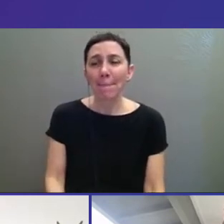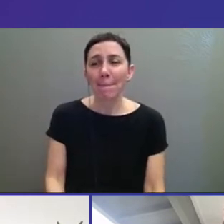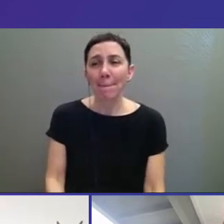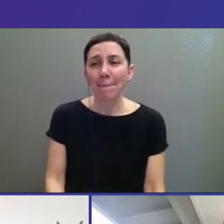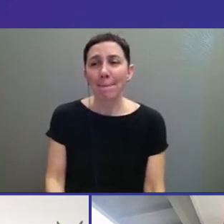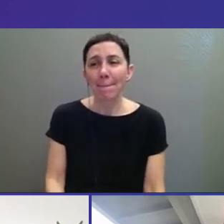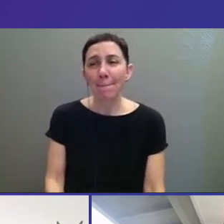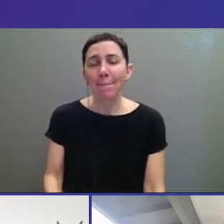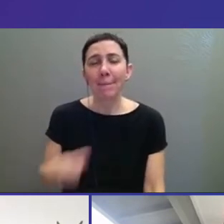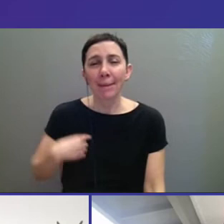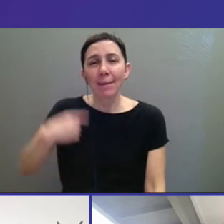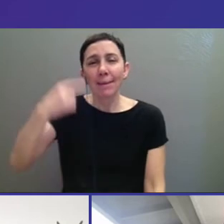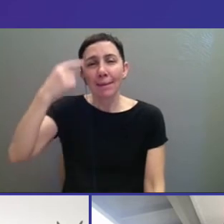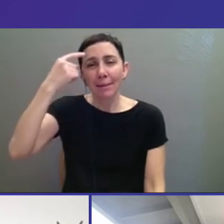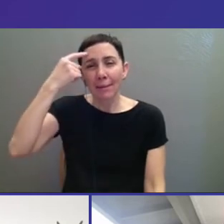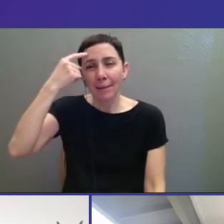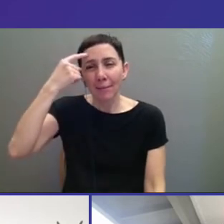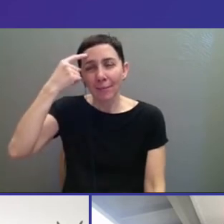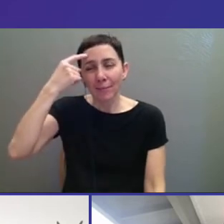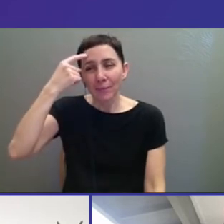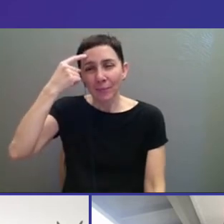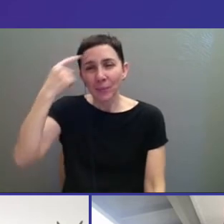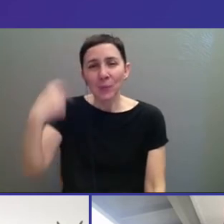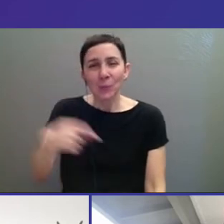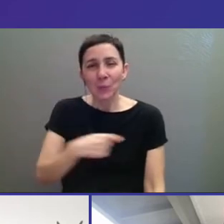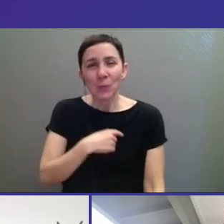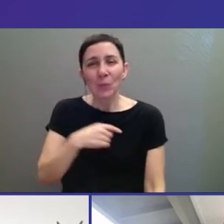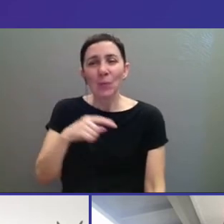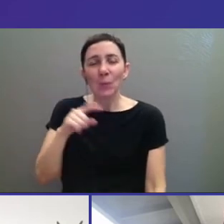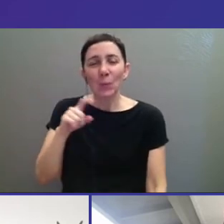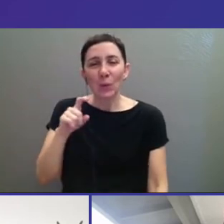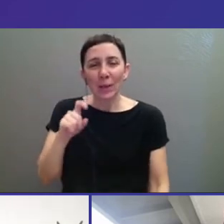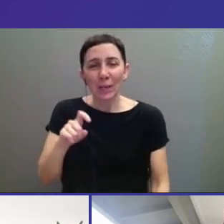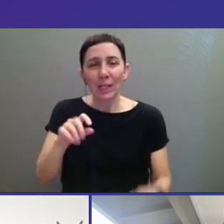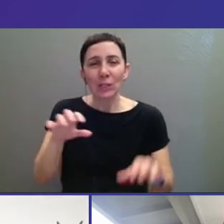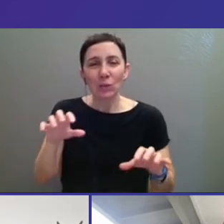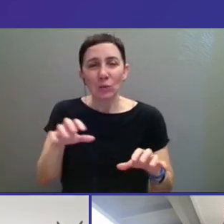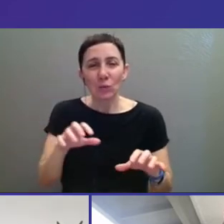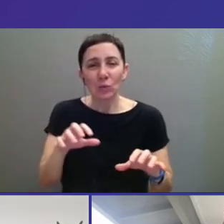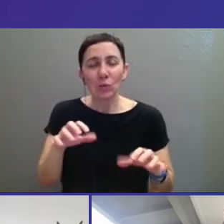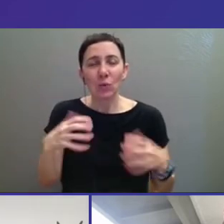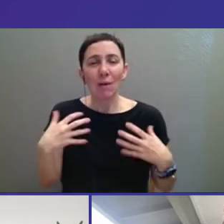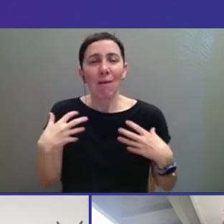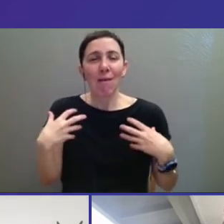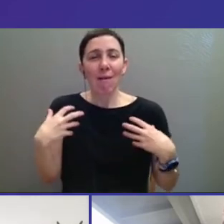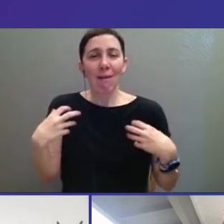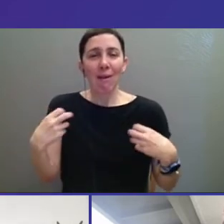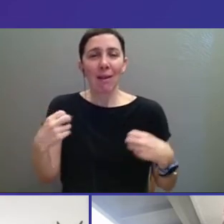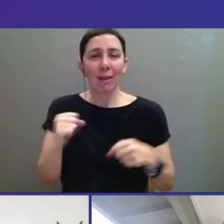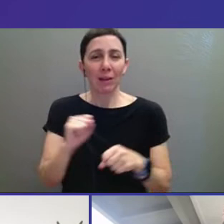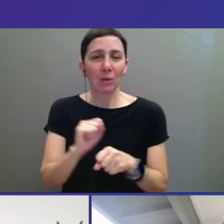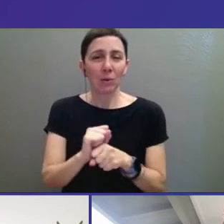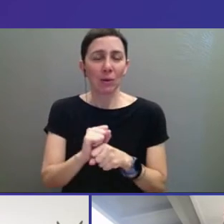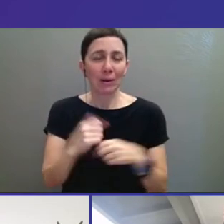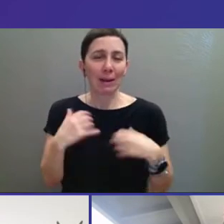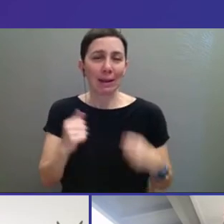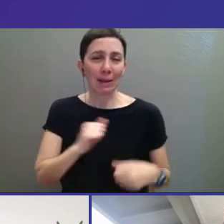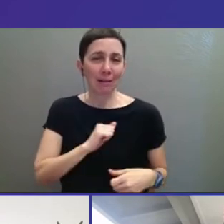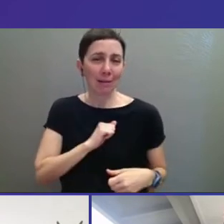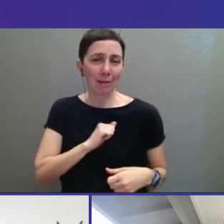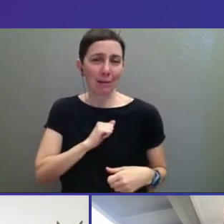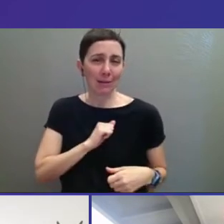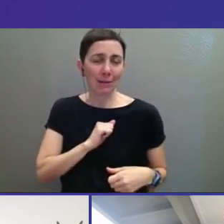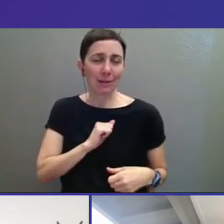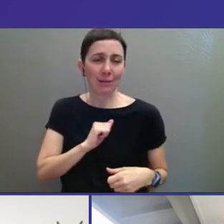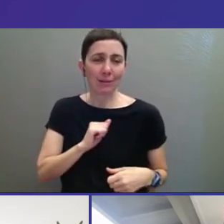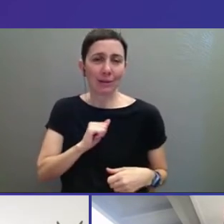I think we should be engaging in this healing work of ourselves and that relationship